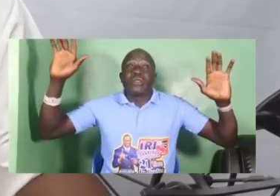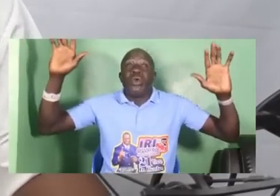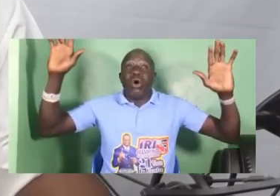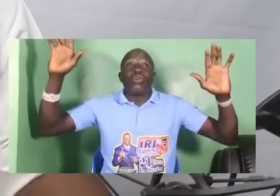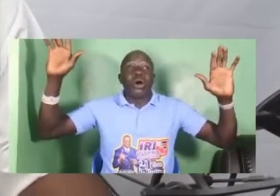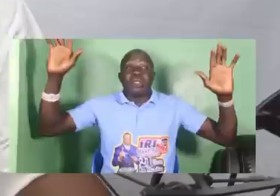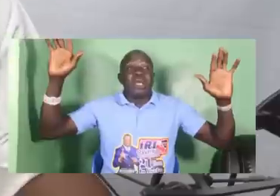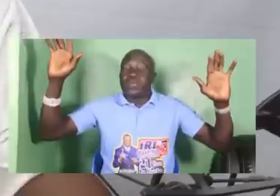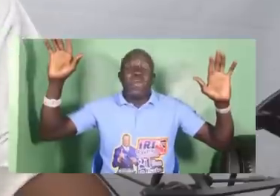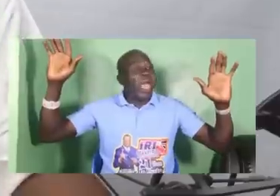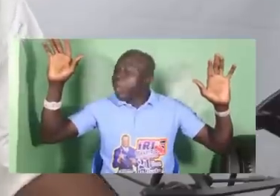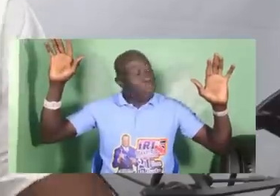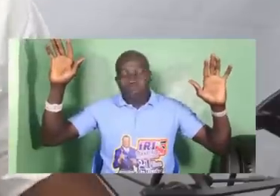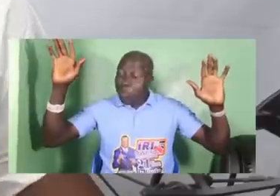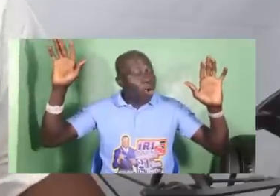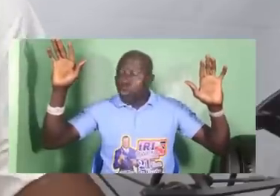friends.